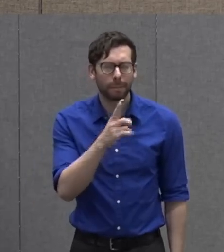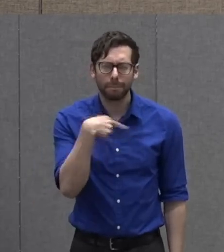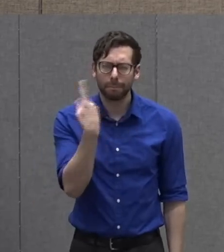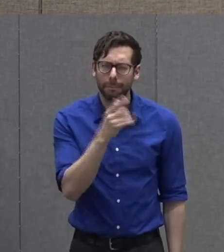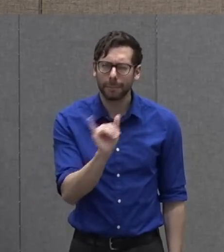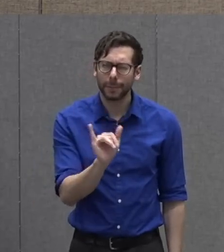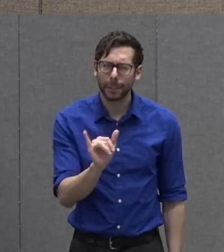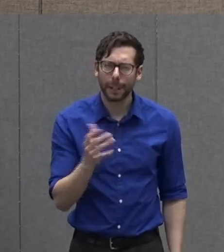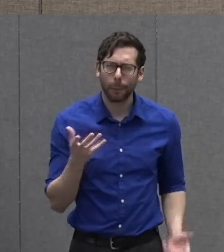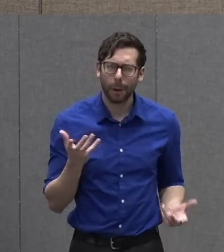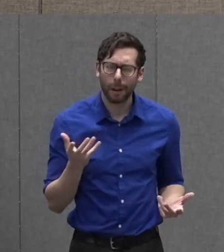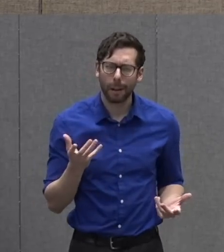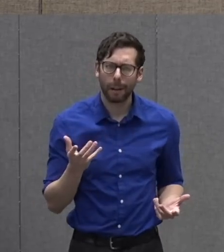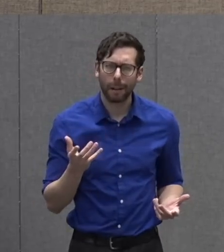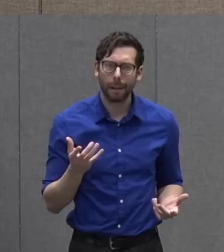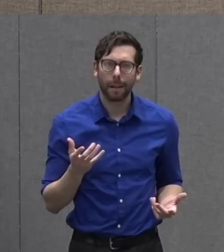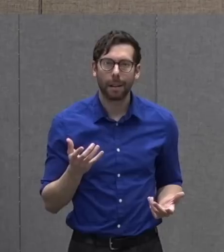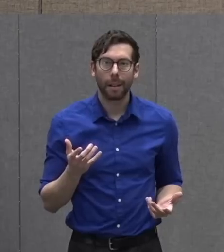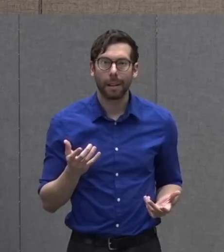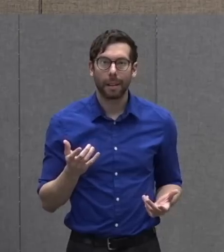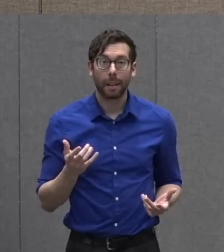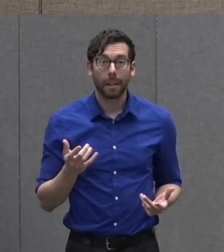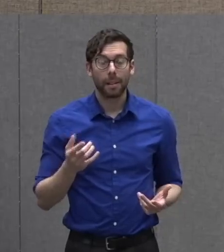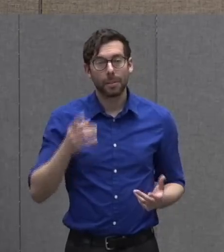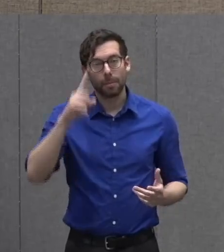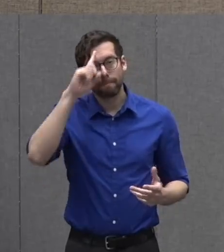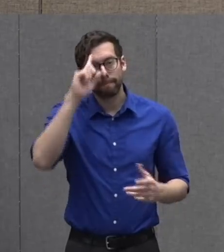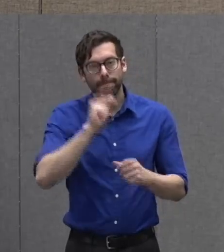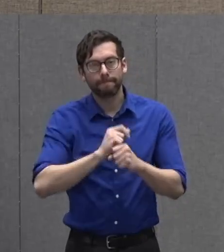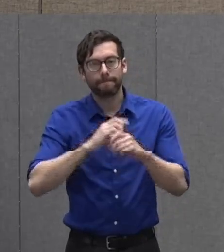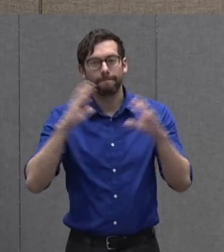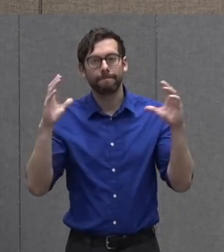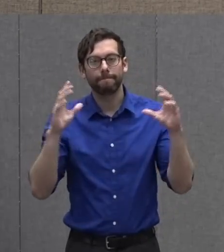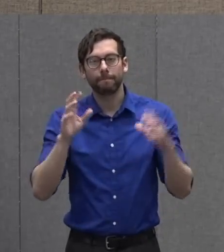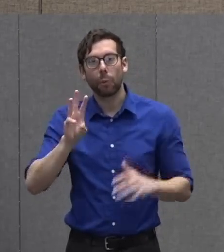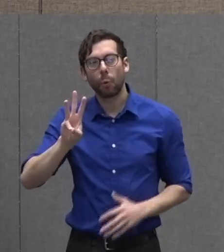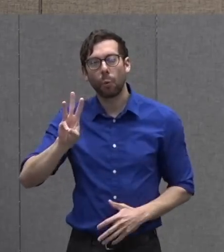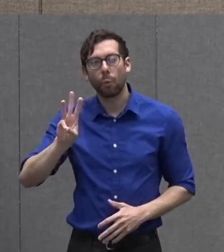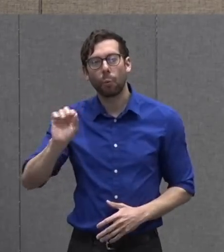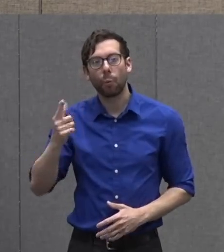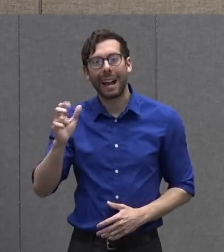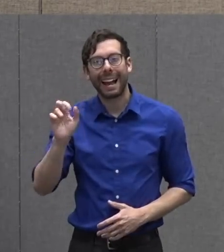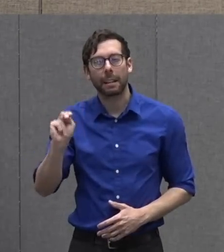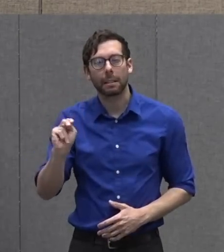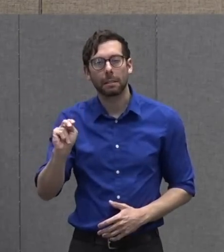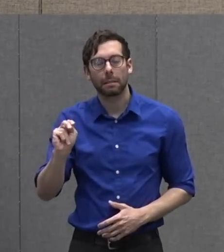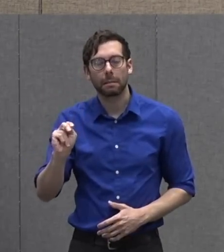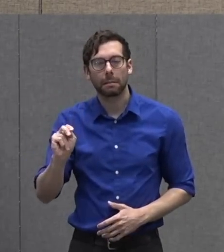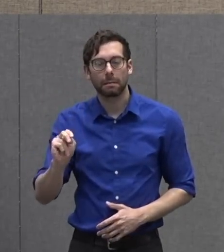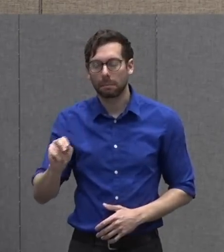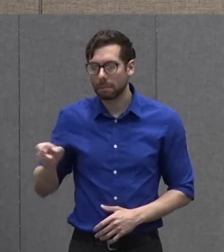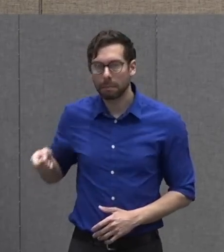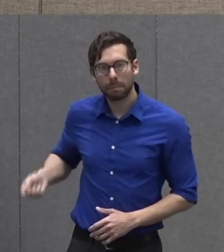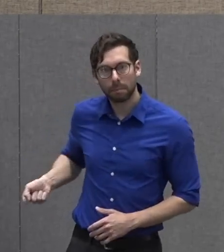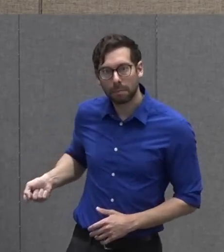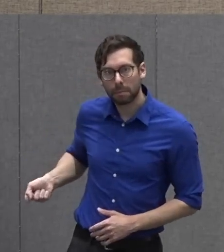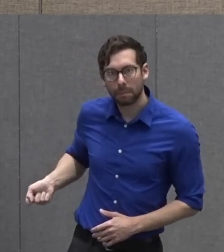forward? I'm going to pretend I have a wagon behind me and I'm pulling